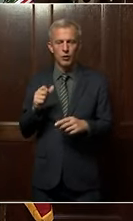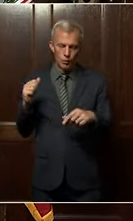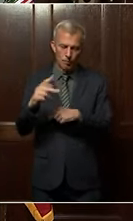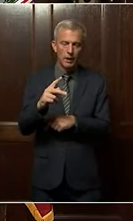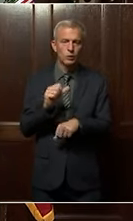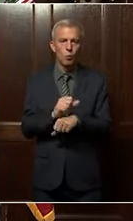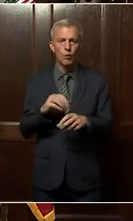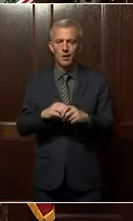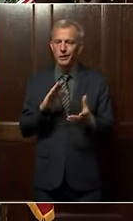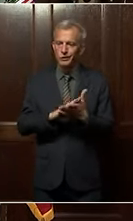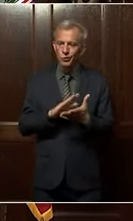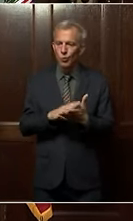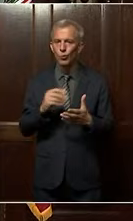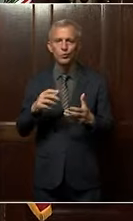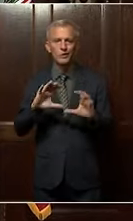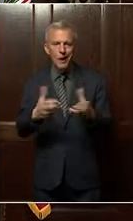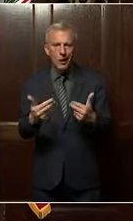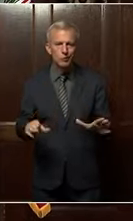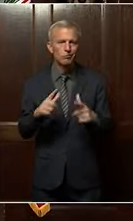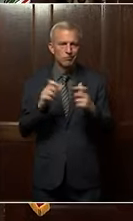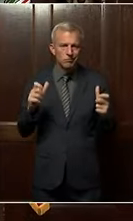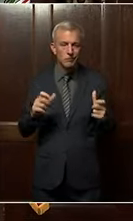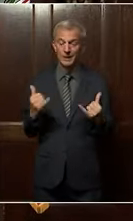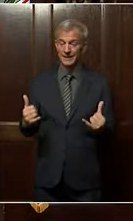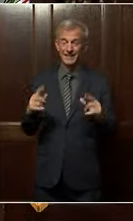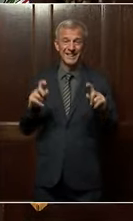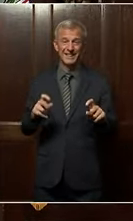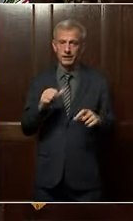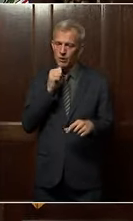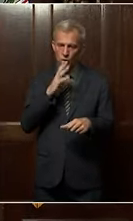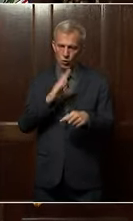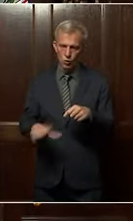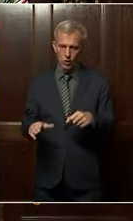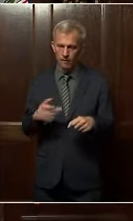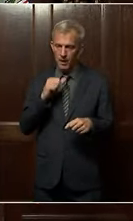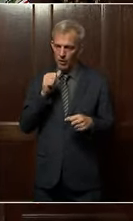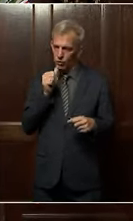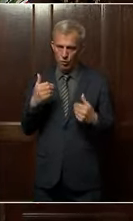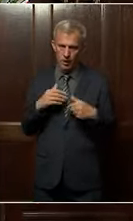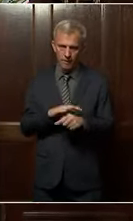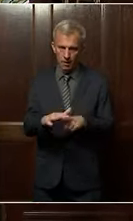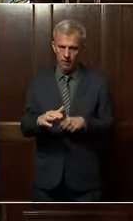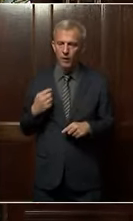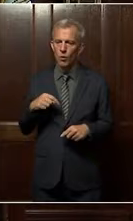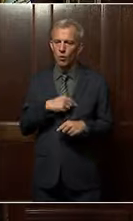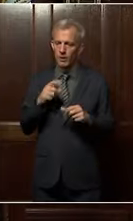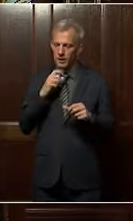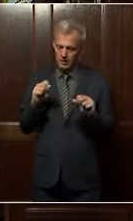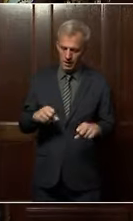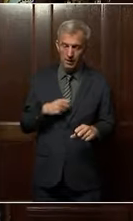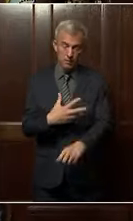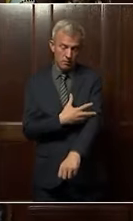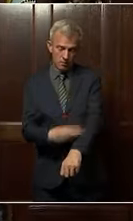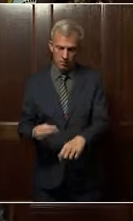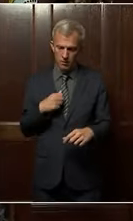days ahead. The existing tests are still not good enough and not widespread enough. We need a better ability to measure antibodies and understand